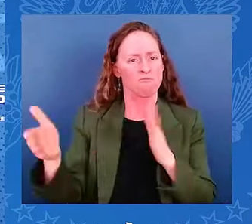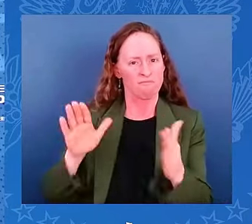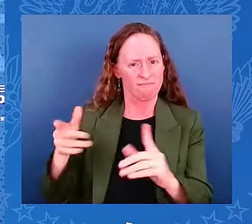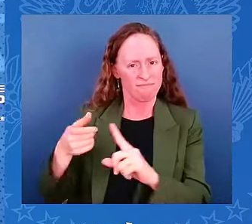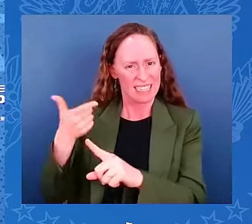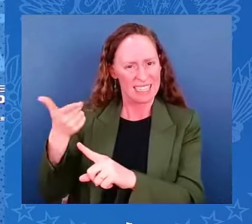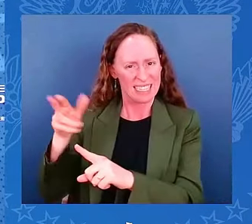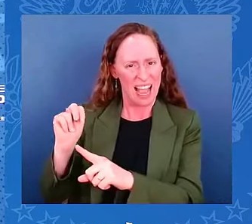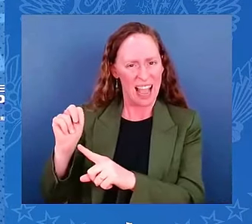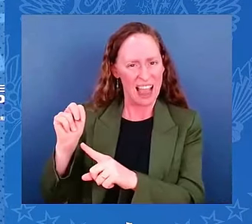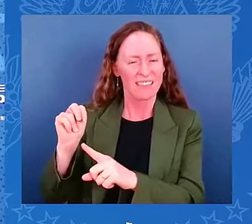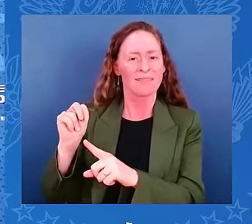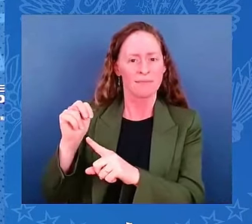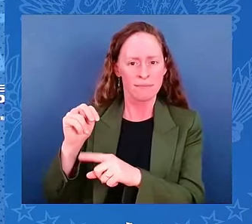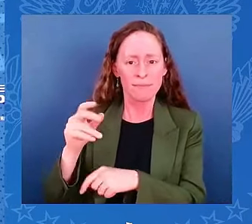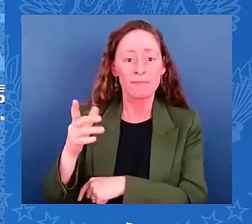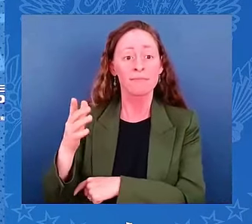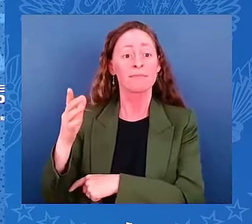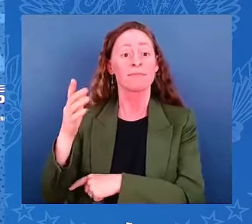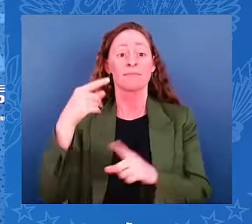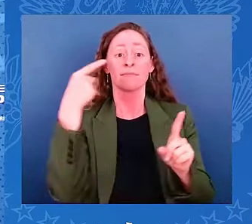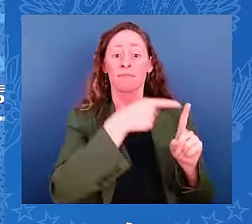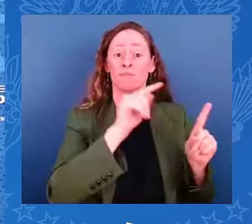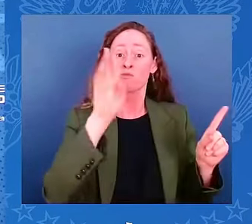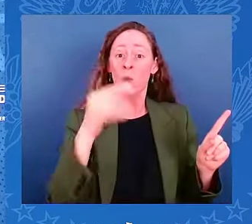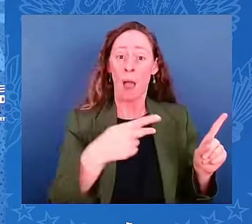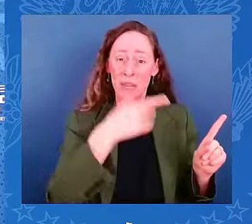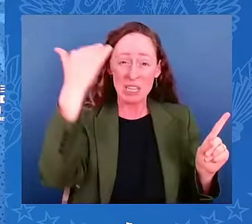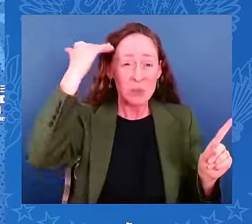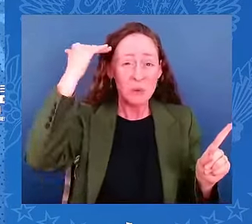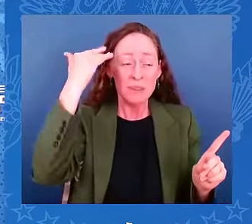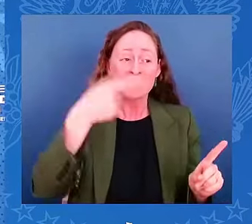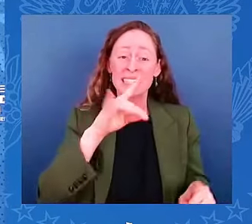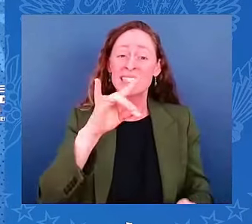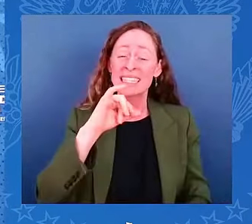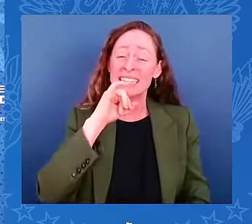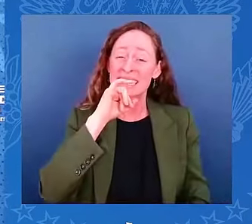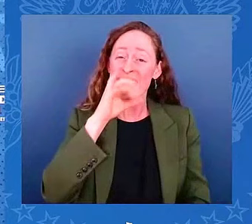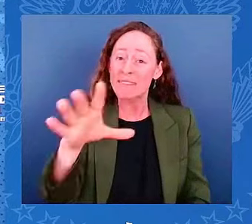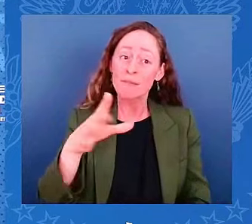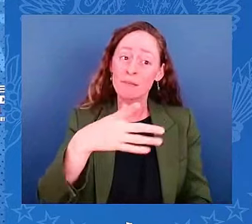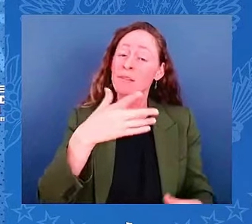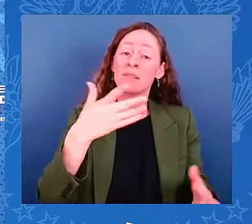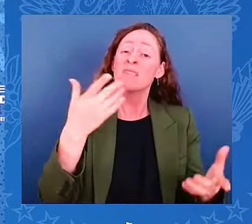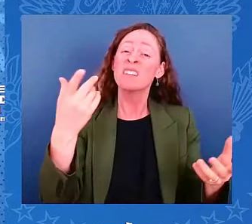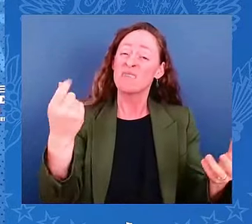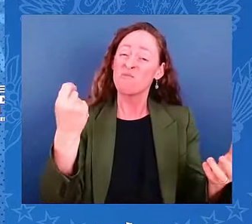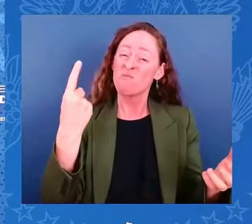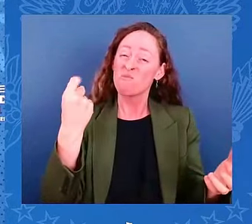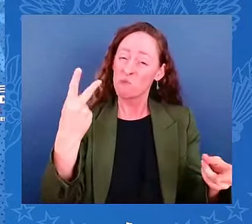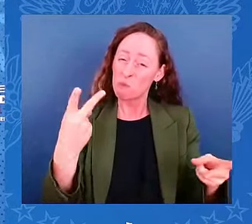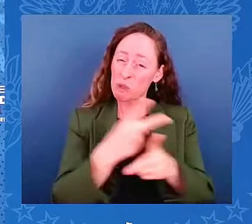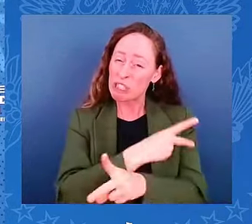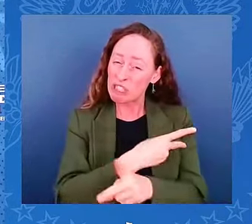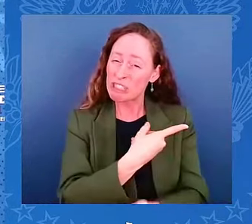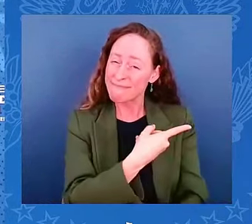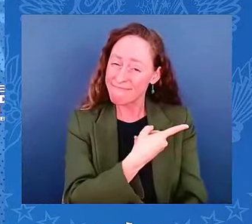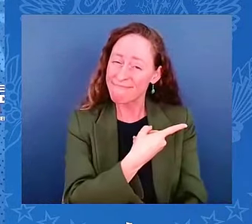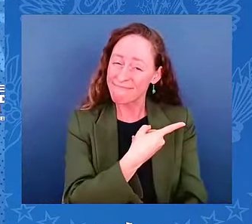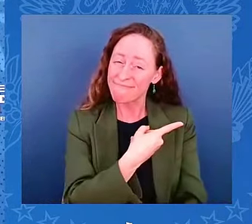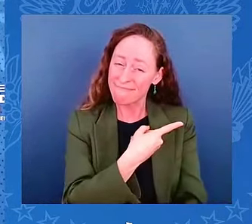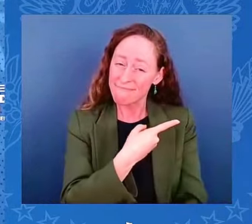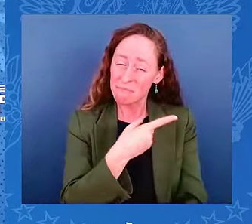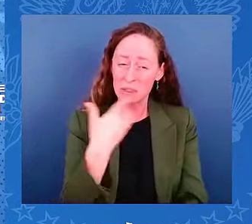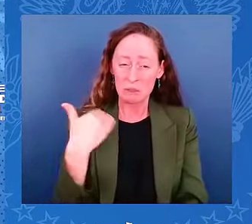situation considerably worse. That's why Everytown, why this summit, why all of you here today are so damn important. We need